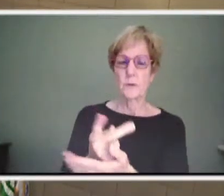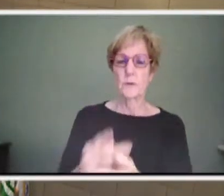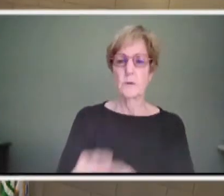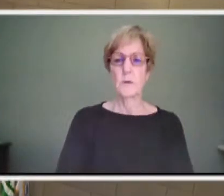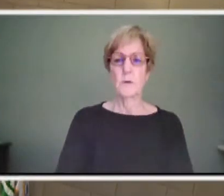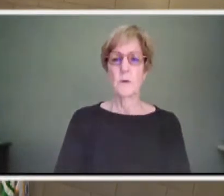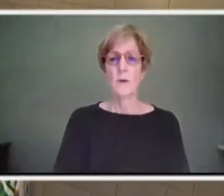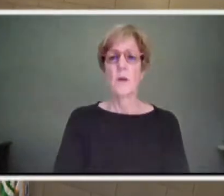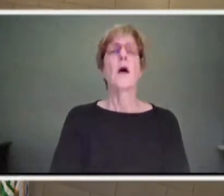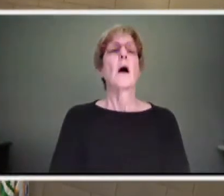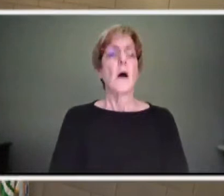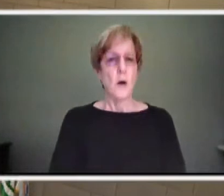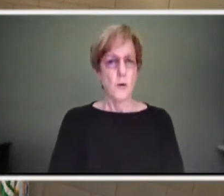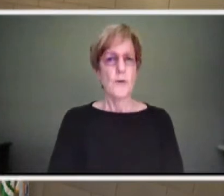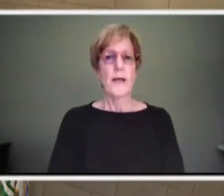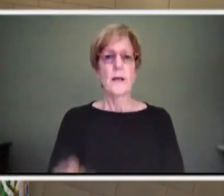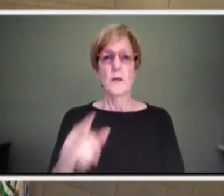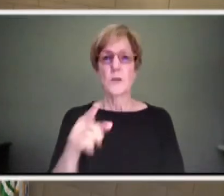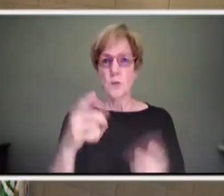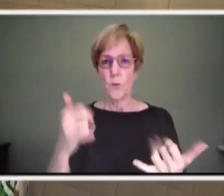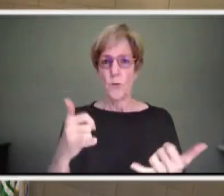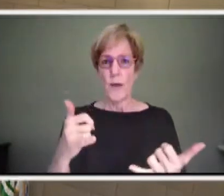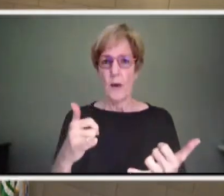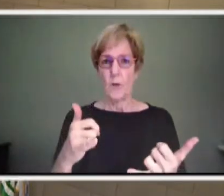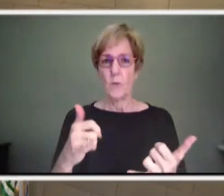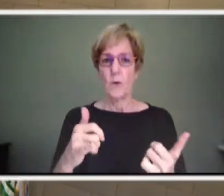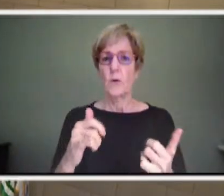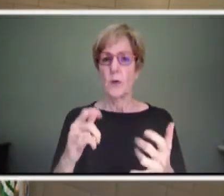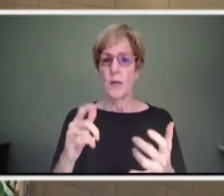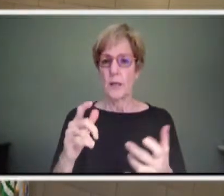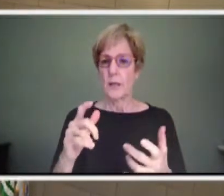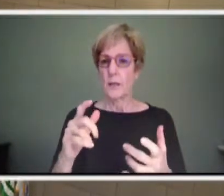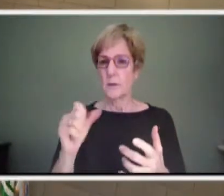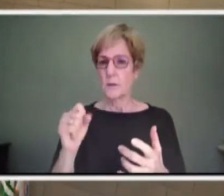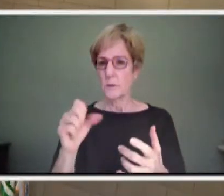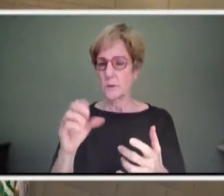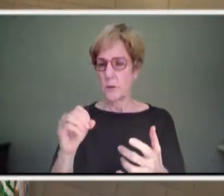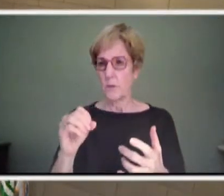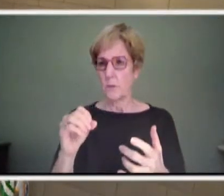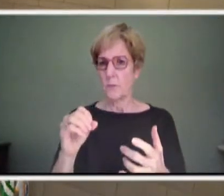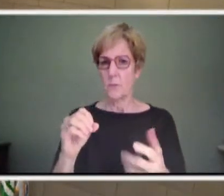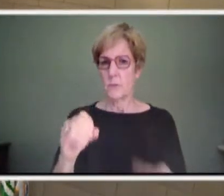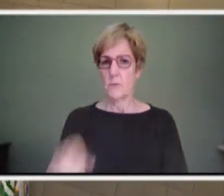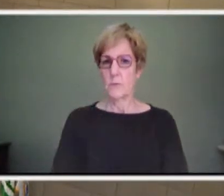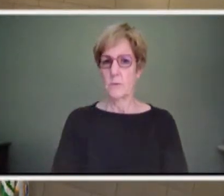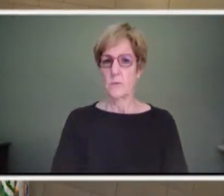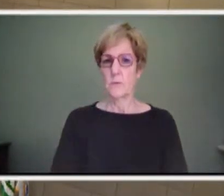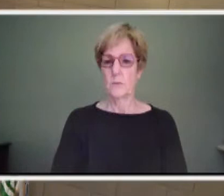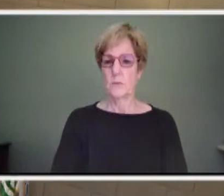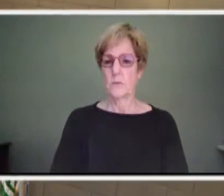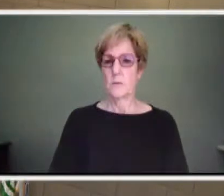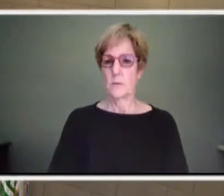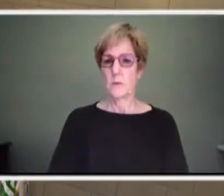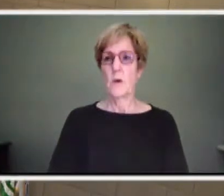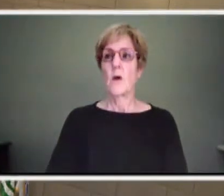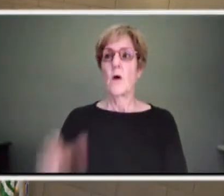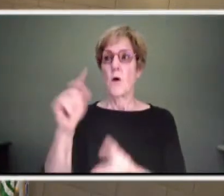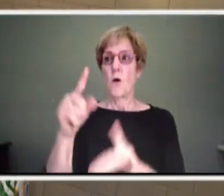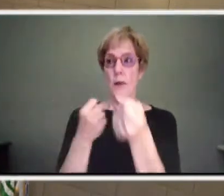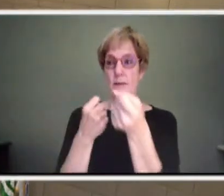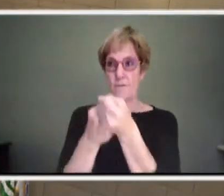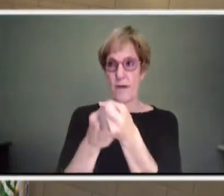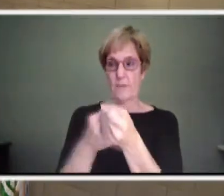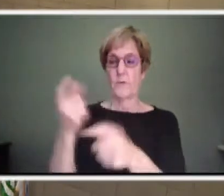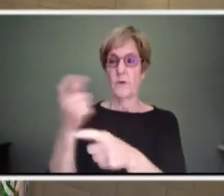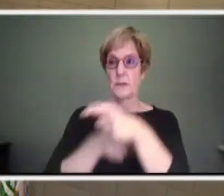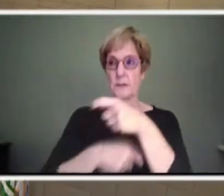to approve it. Just got an So the M. original Night motion was Shyamalan twist there. Yes. Right. Okay. All in favor of the substitute